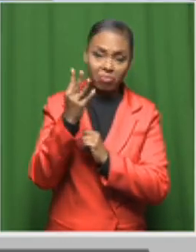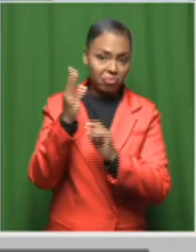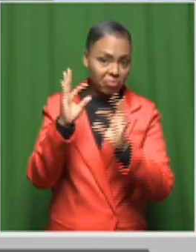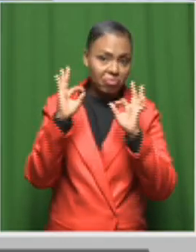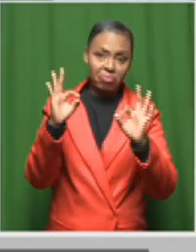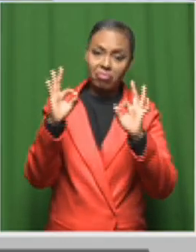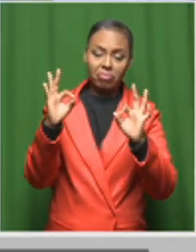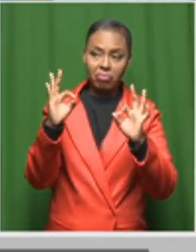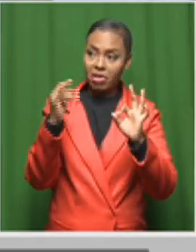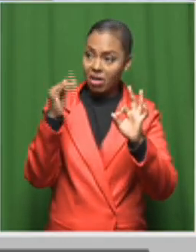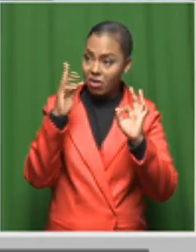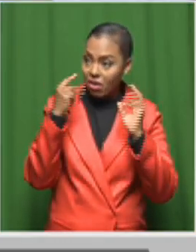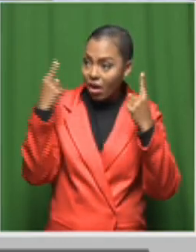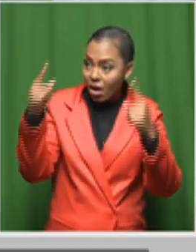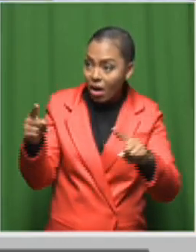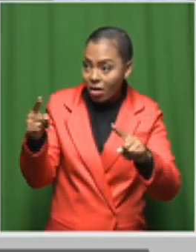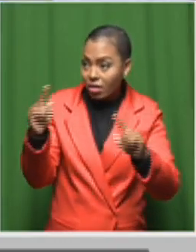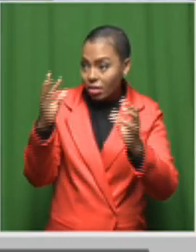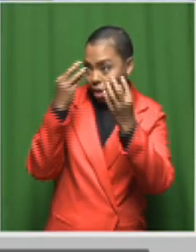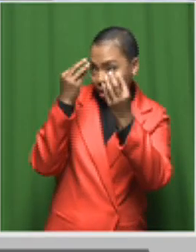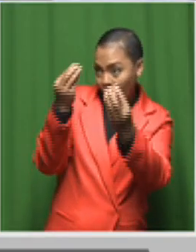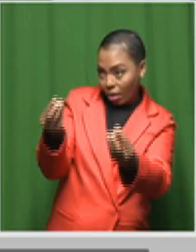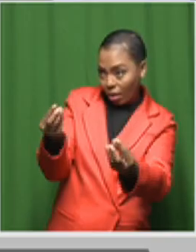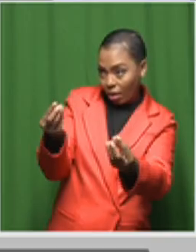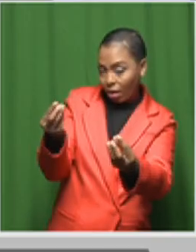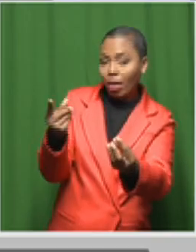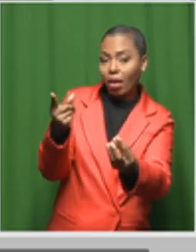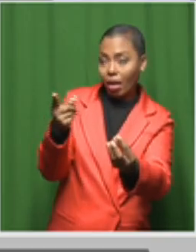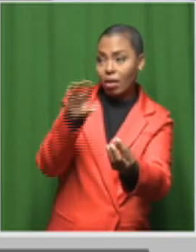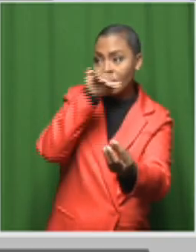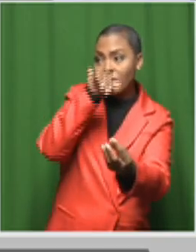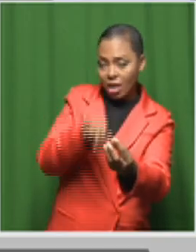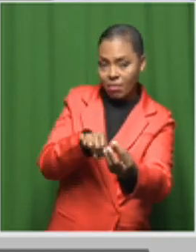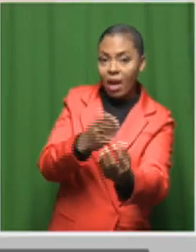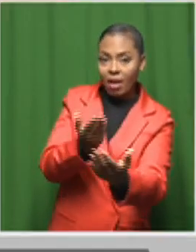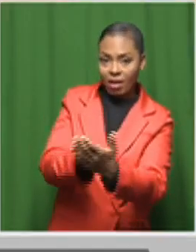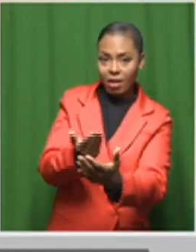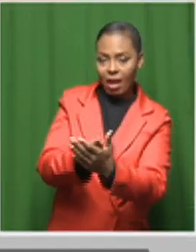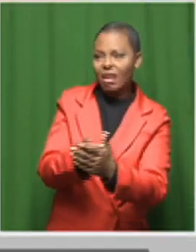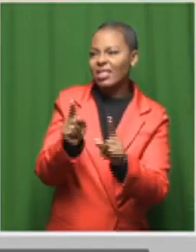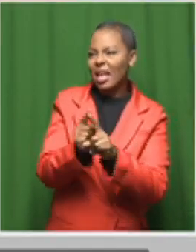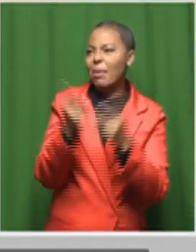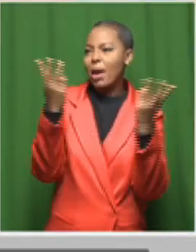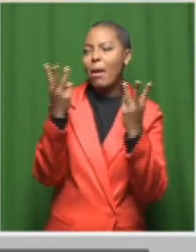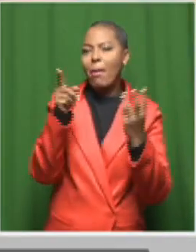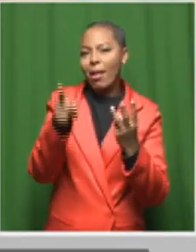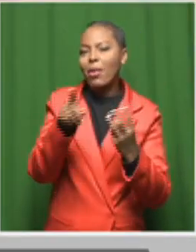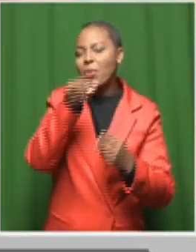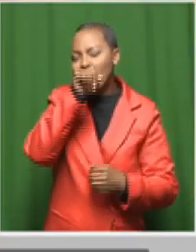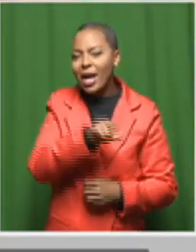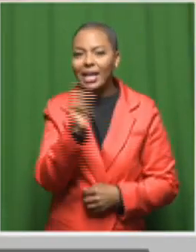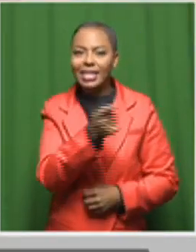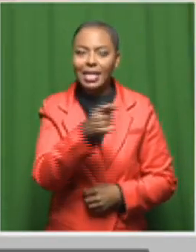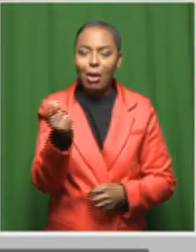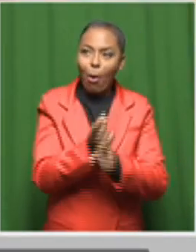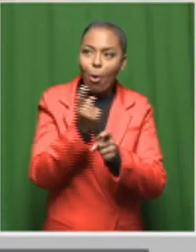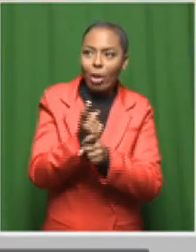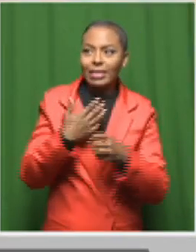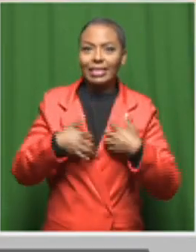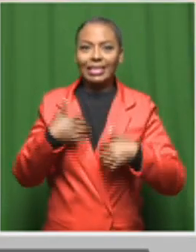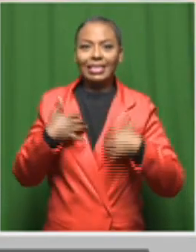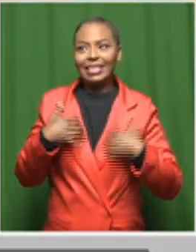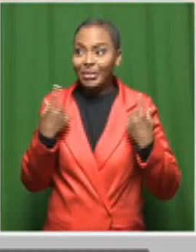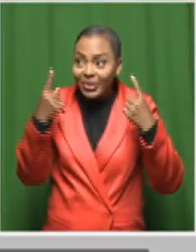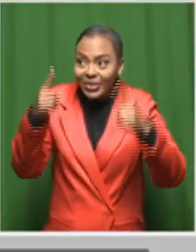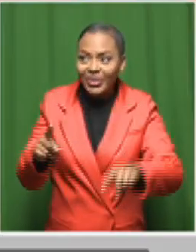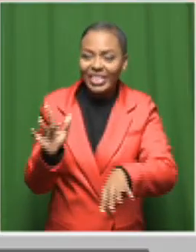sport icon and a tennis lover's dream to visit. 18 times, and I still have it on my bucket list. You lucky fish.